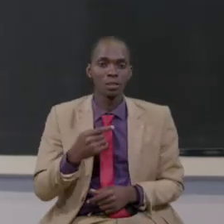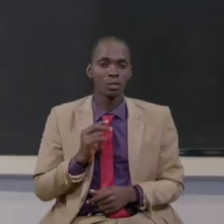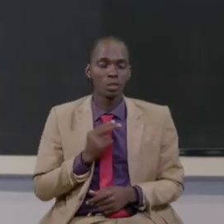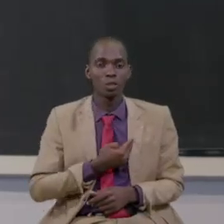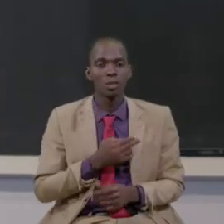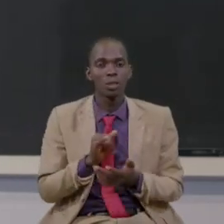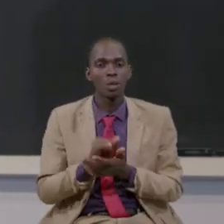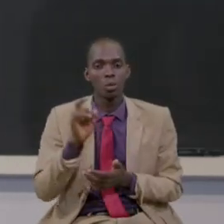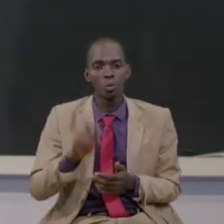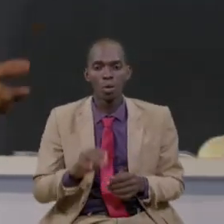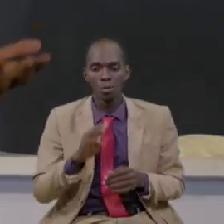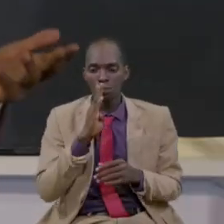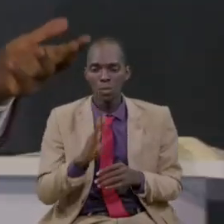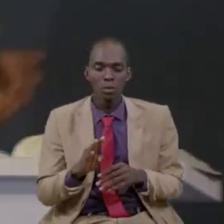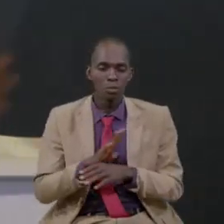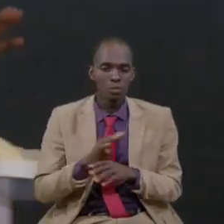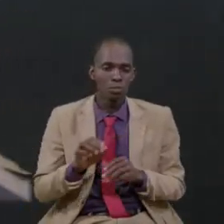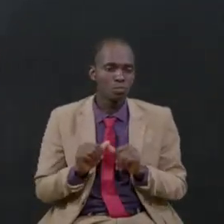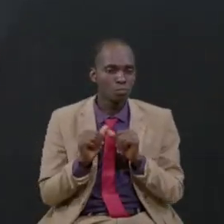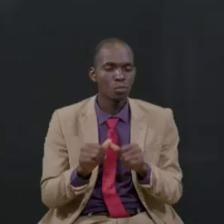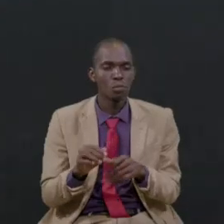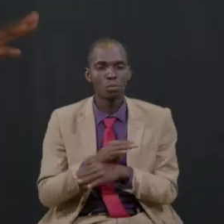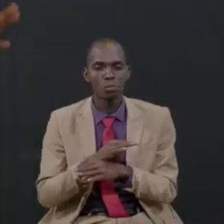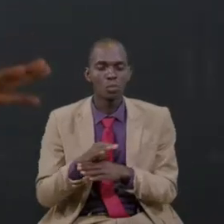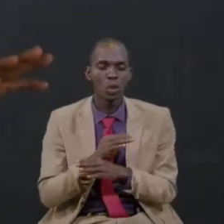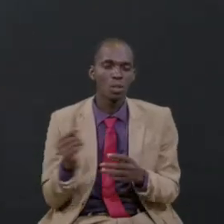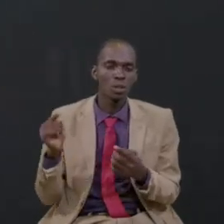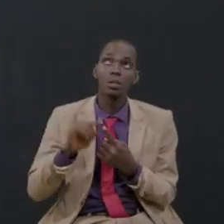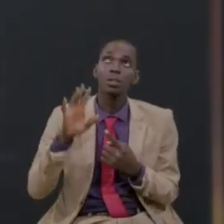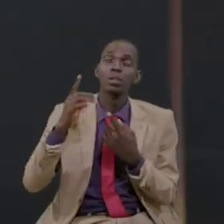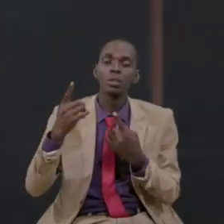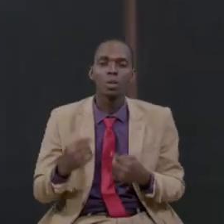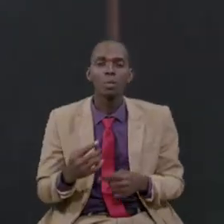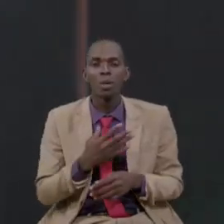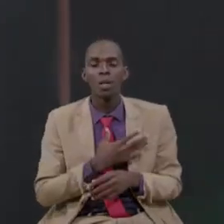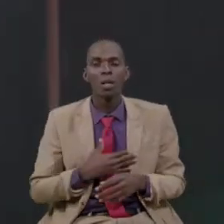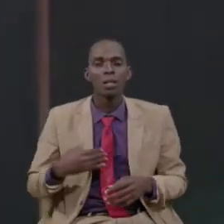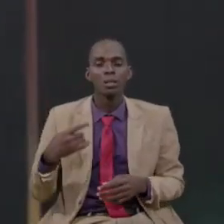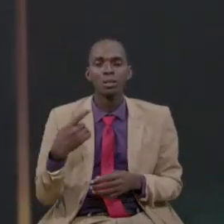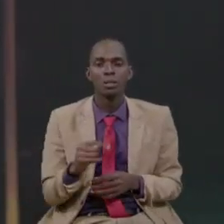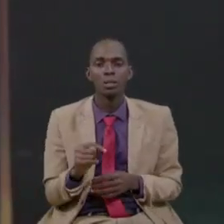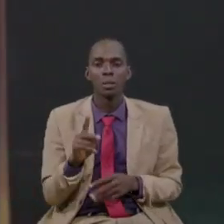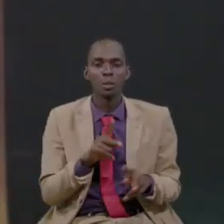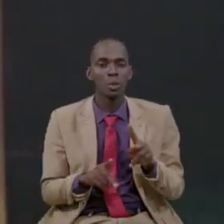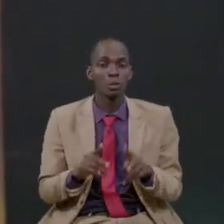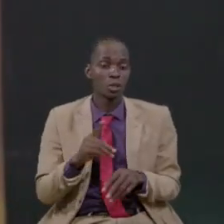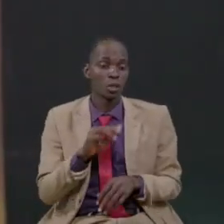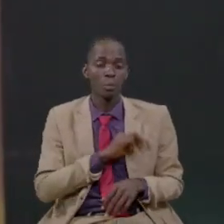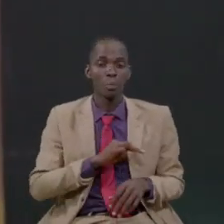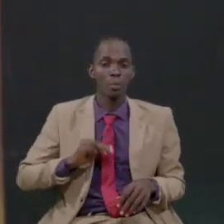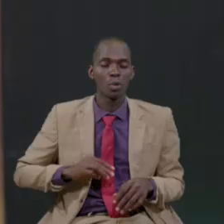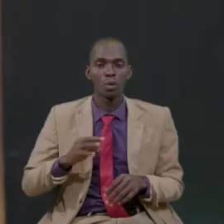until he comes. And the laity, that means the people, the members of the church. We